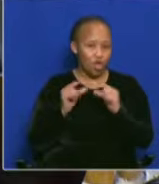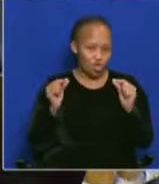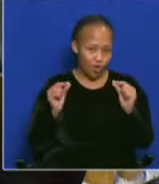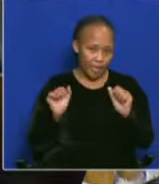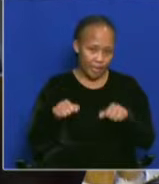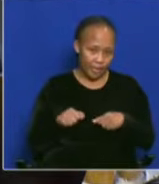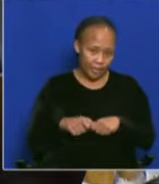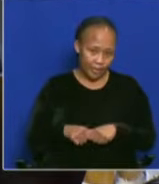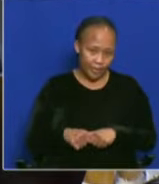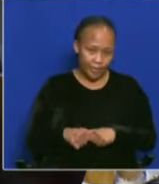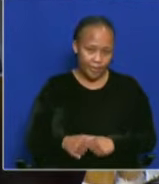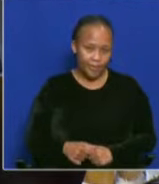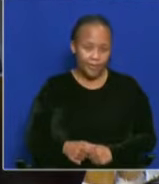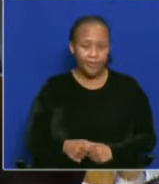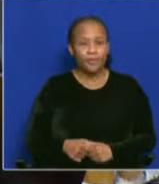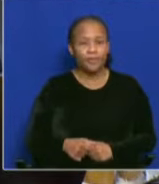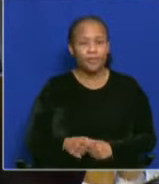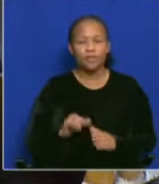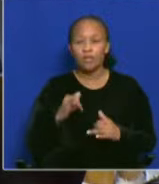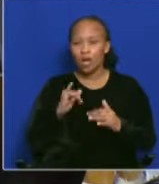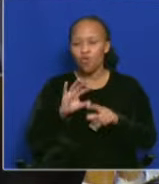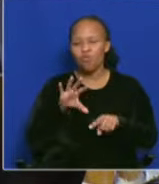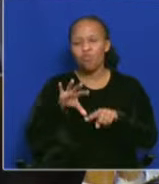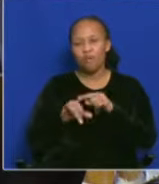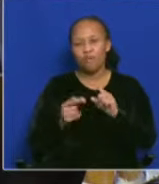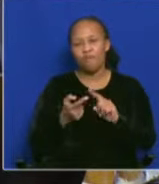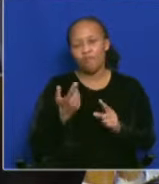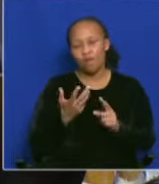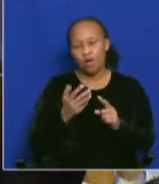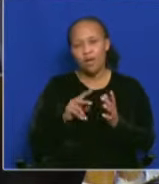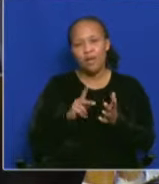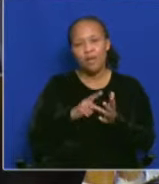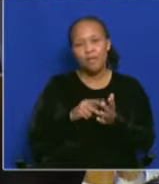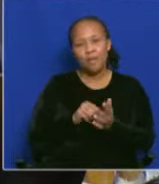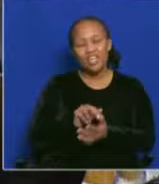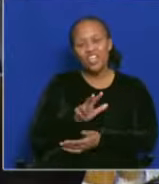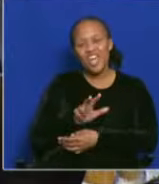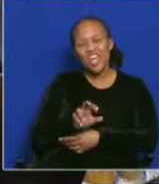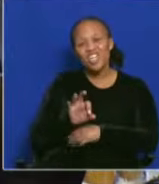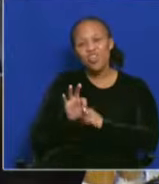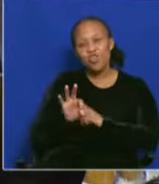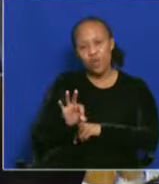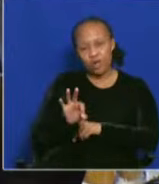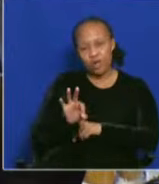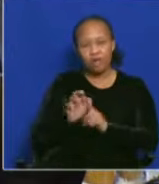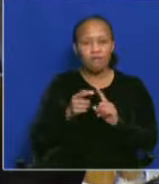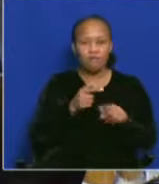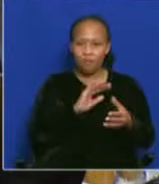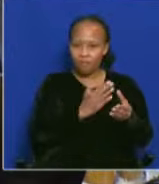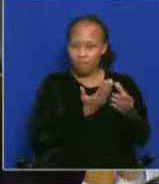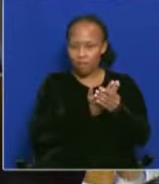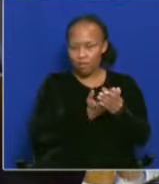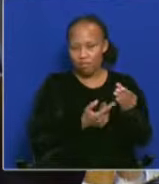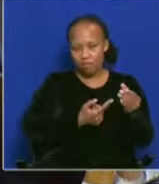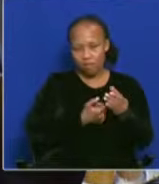is at page 83 of your bundle when you're ready, although we're not going to go through it in detail, Chair, unless you